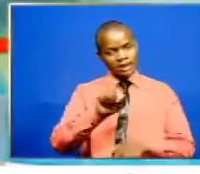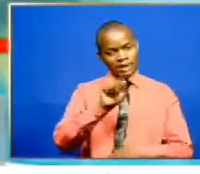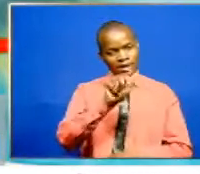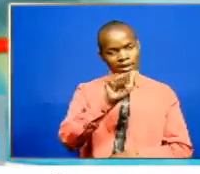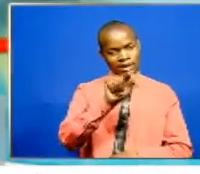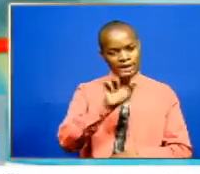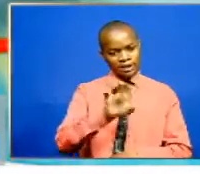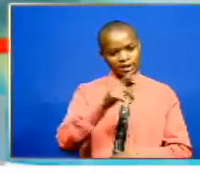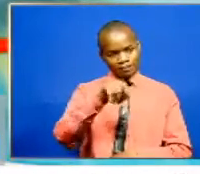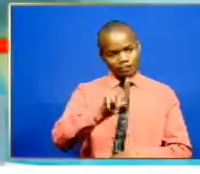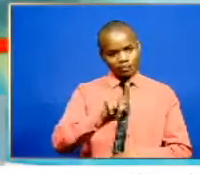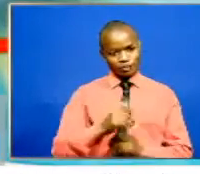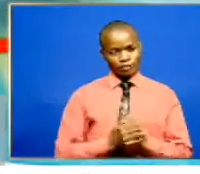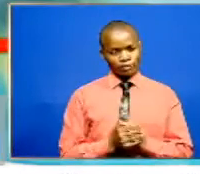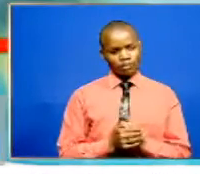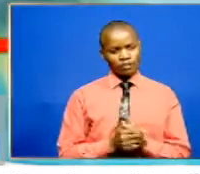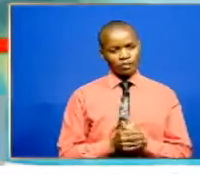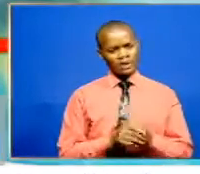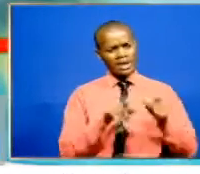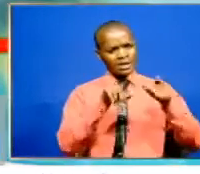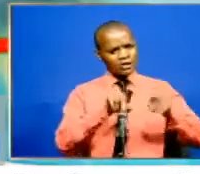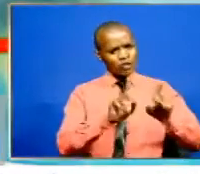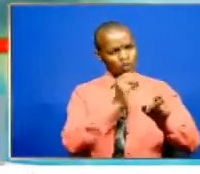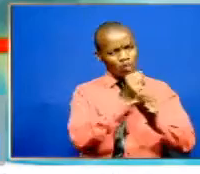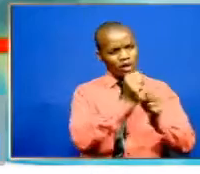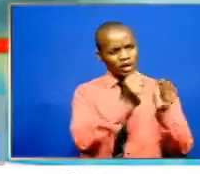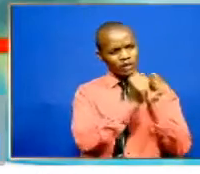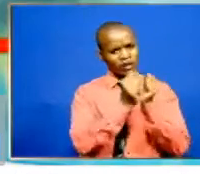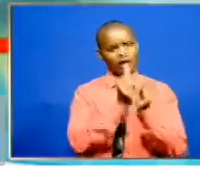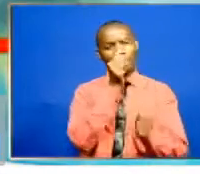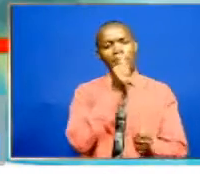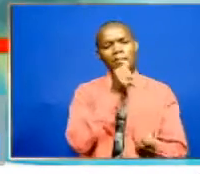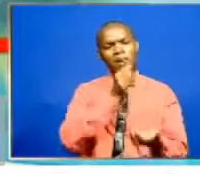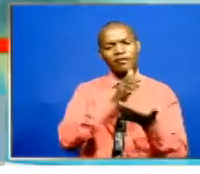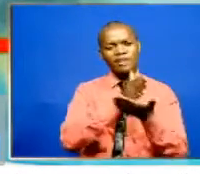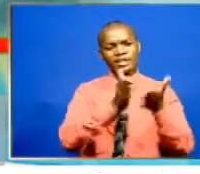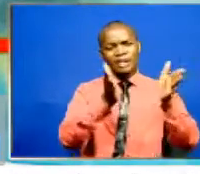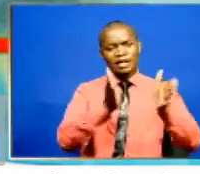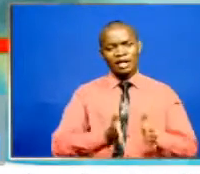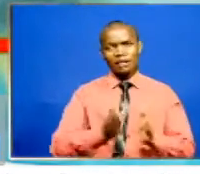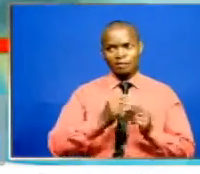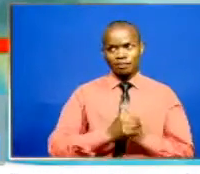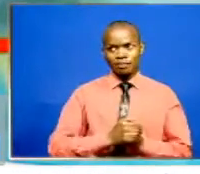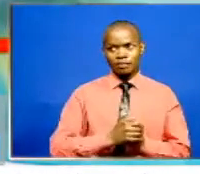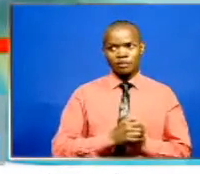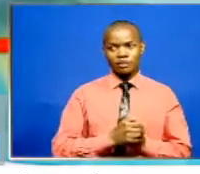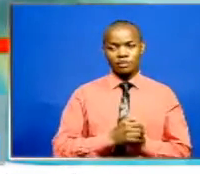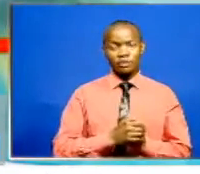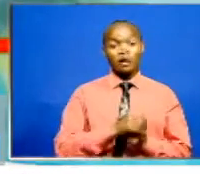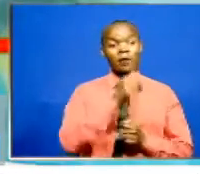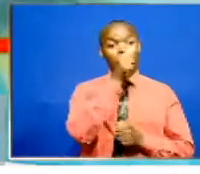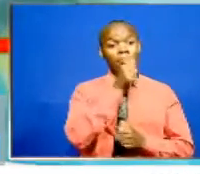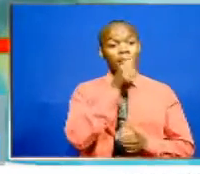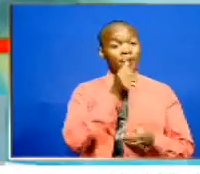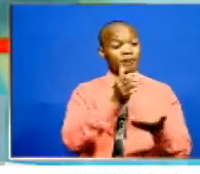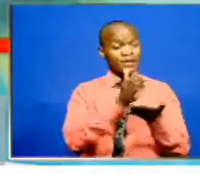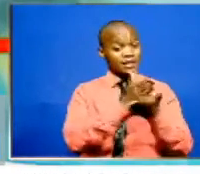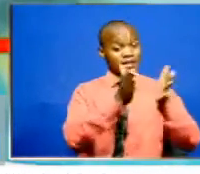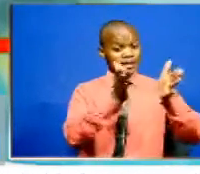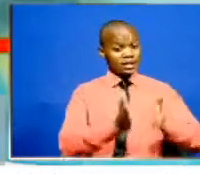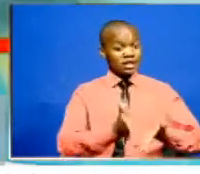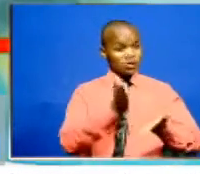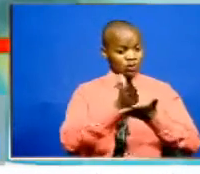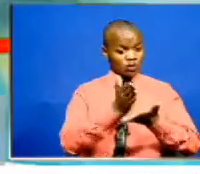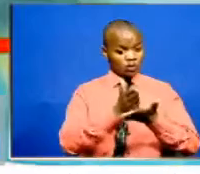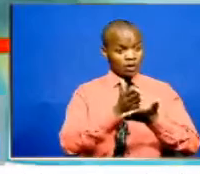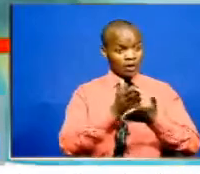also working with the private sector perhaps, because they are one of the people who have been mentioned